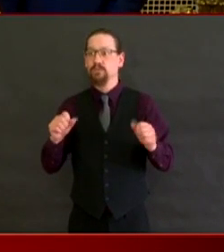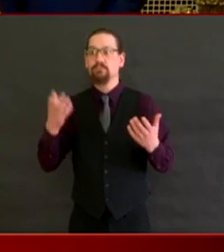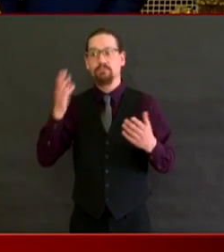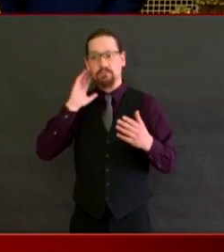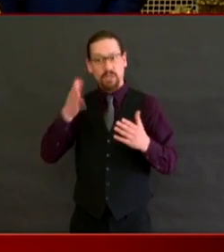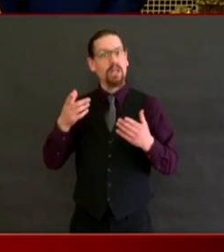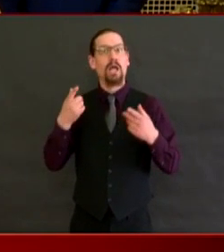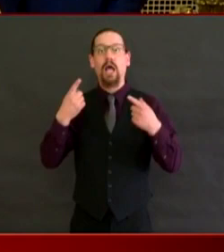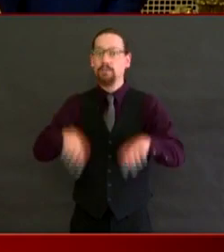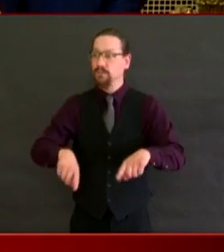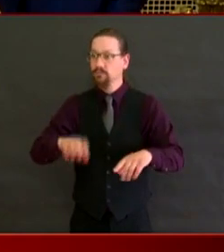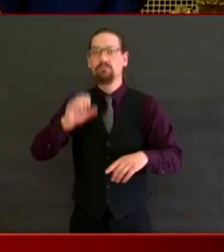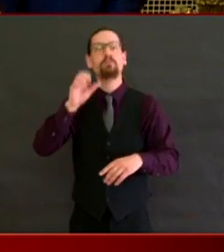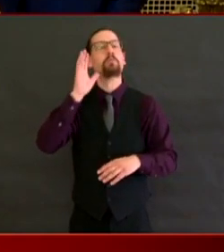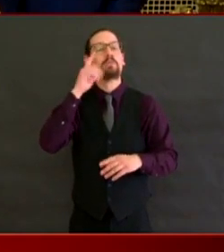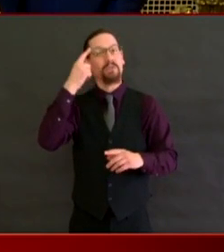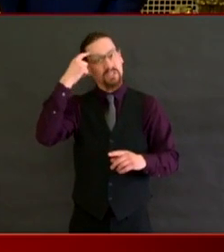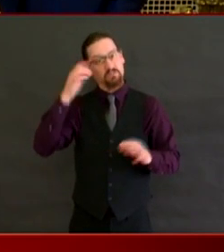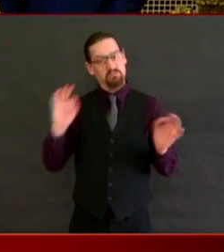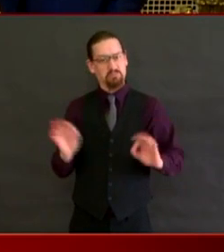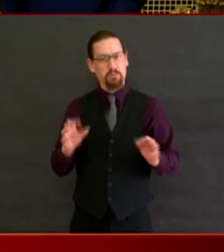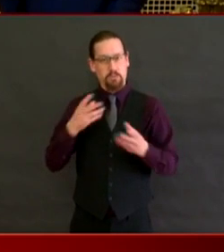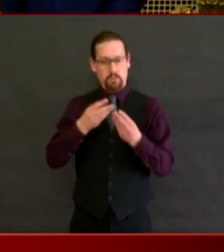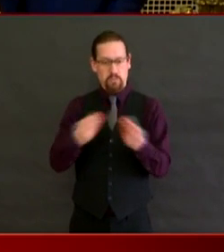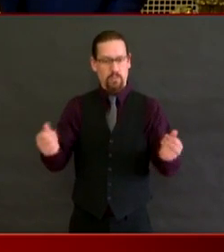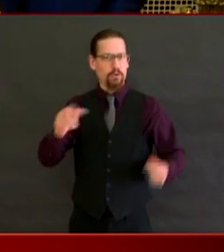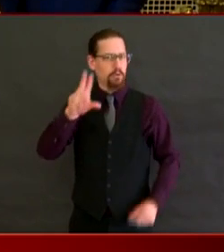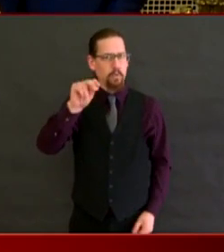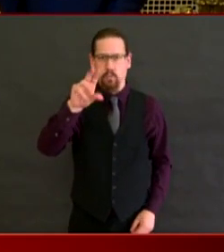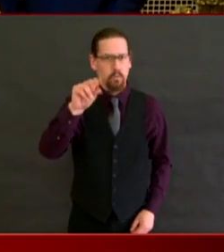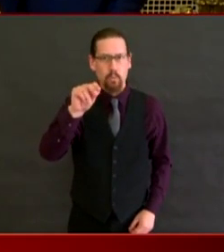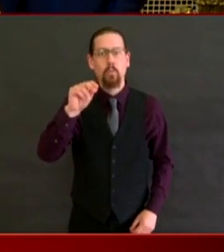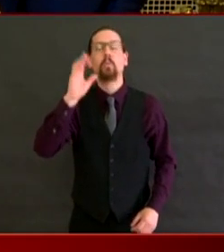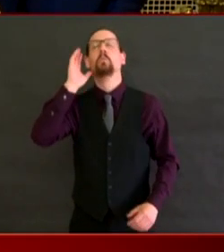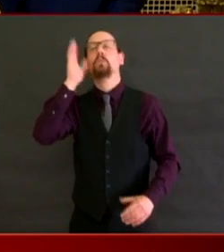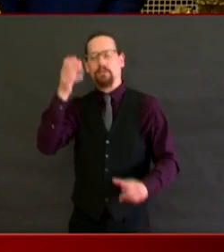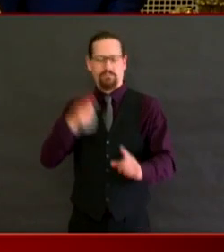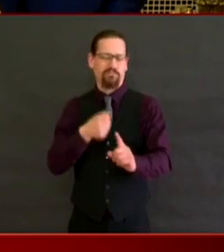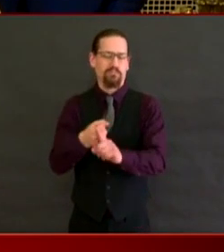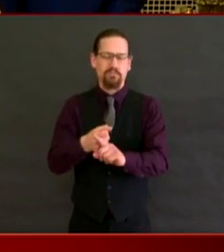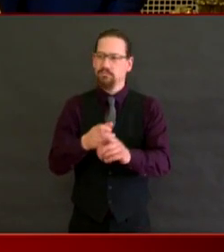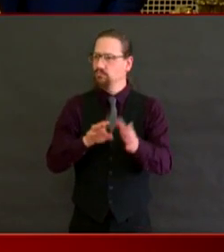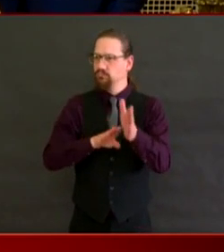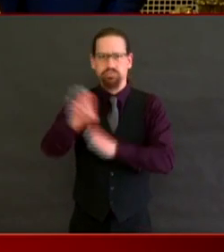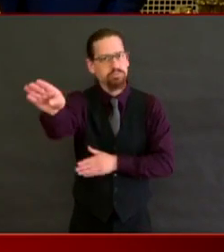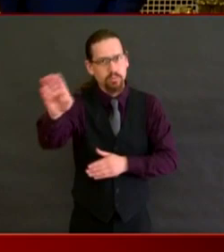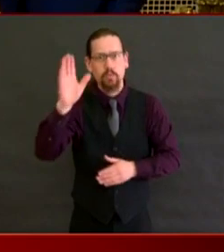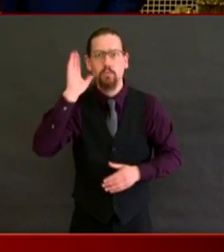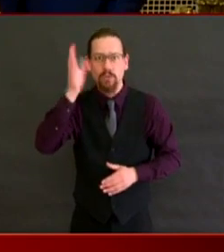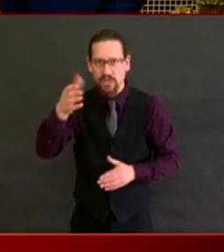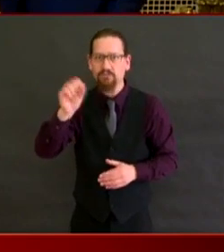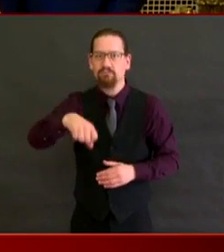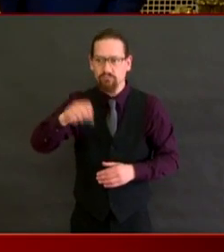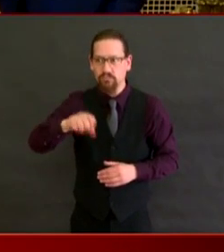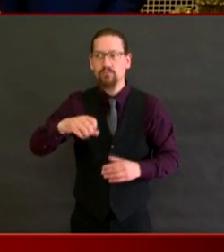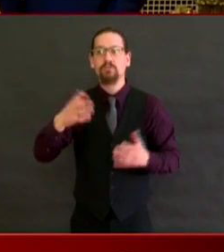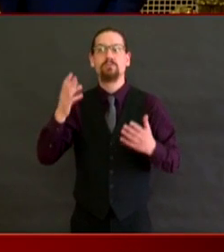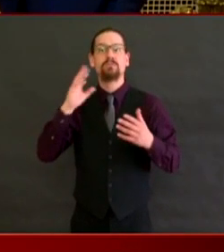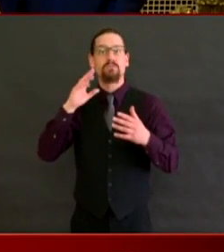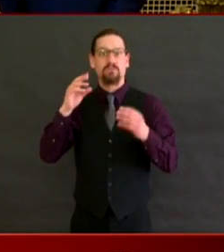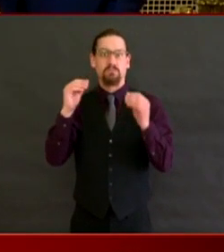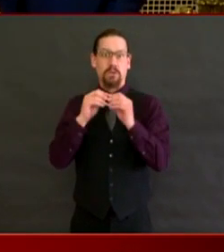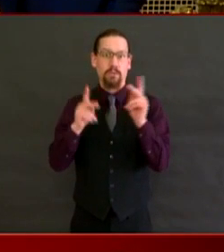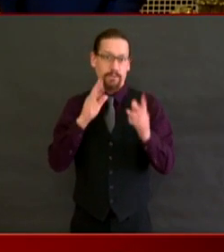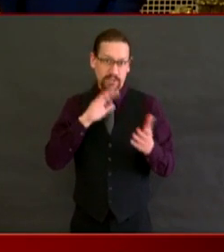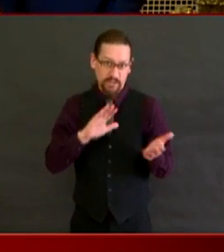surprised. Many, many more people will be sick. Very sadly, many more people will die, and